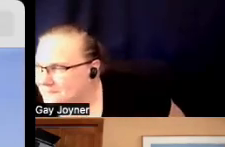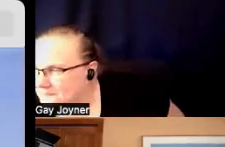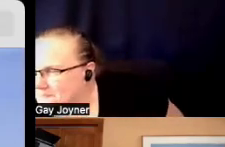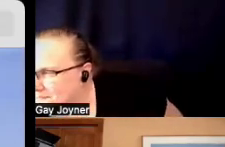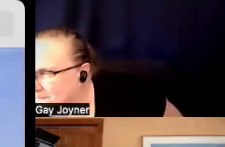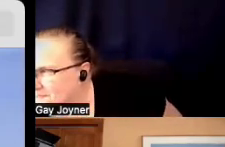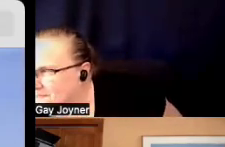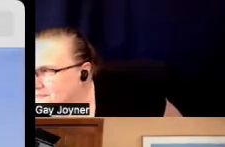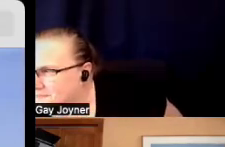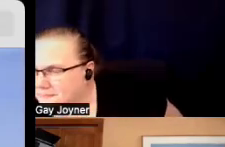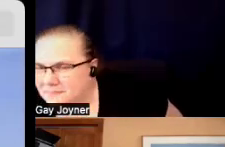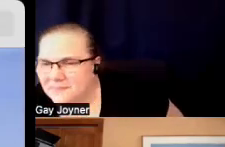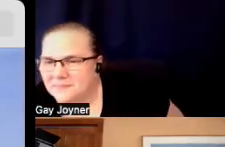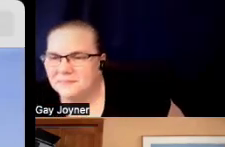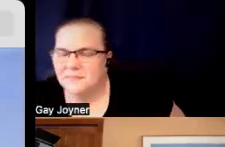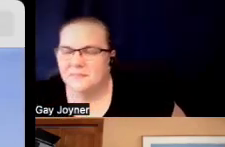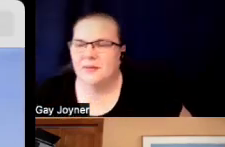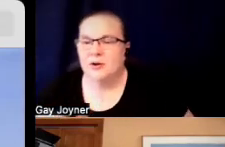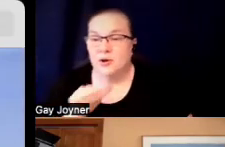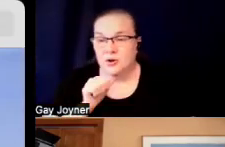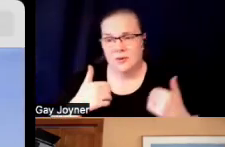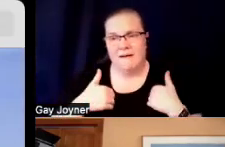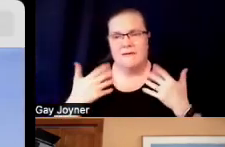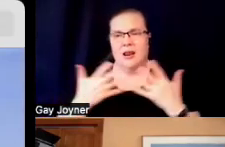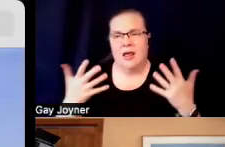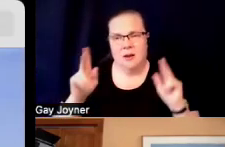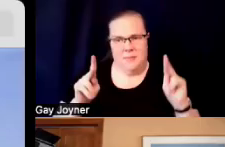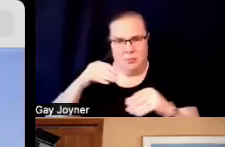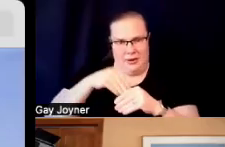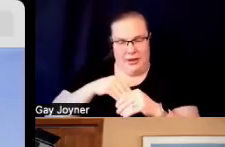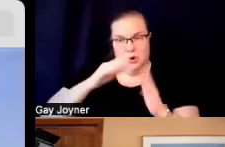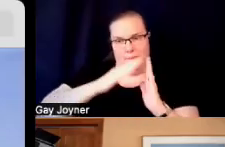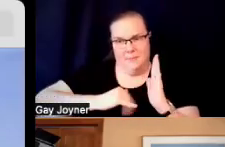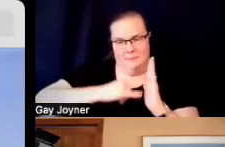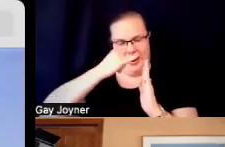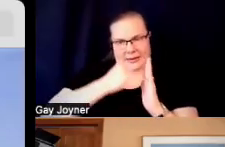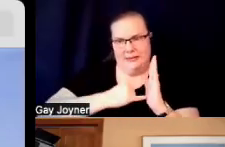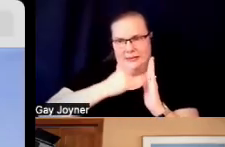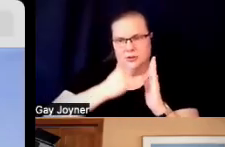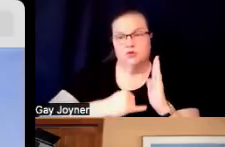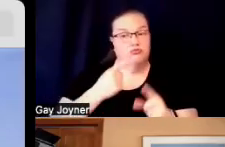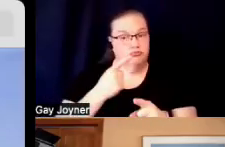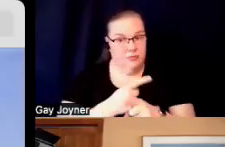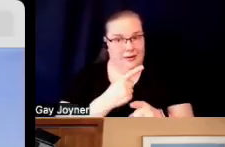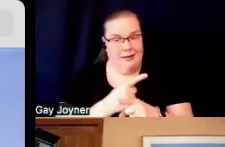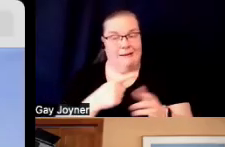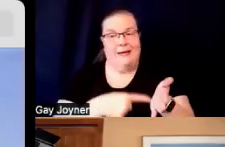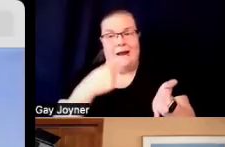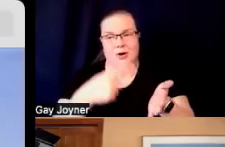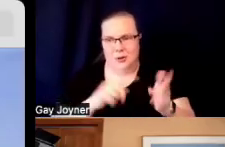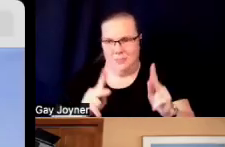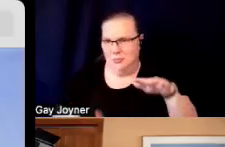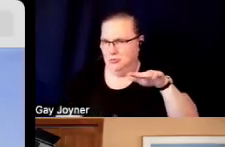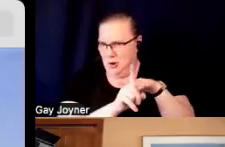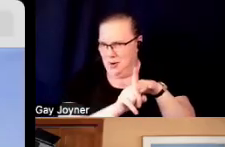paintings. Um, Not too much. Occasionally, somebody will show up, so Yeah. it, It- just the it's